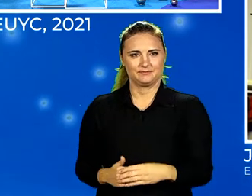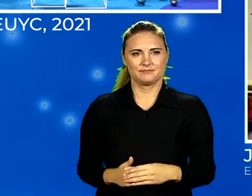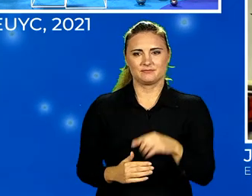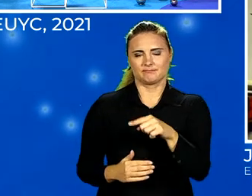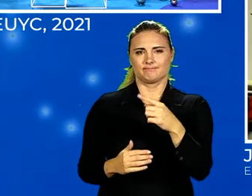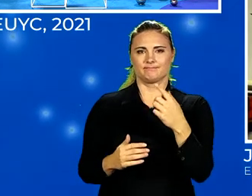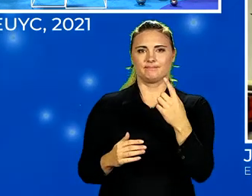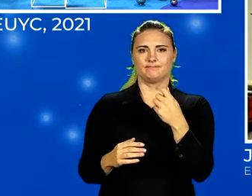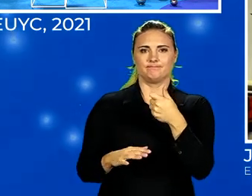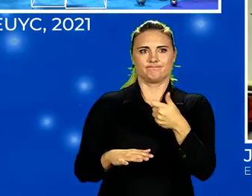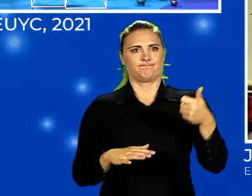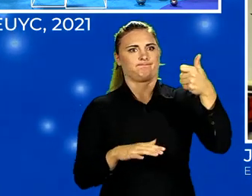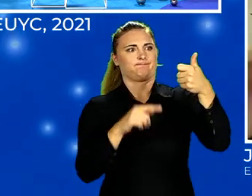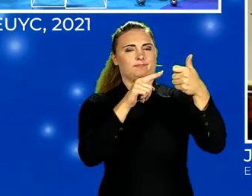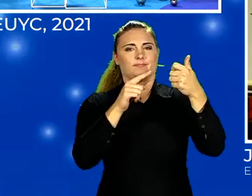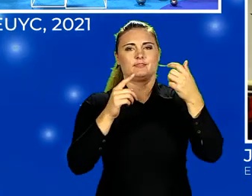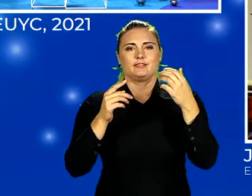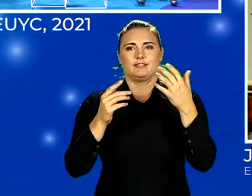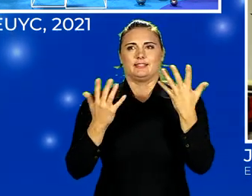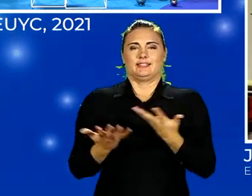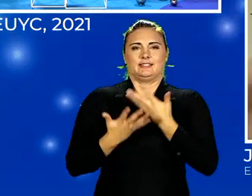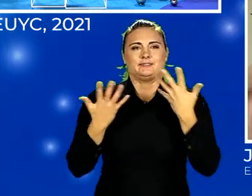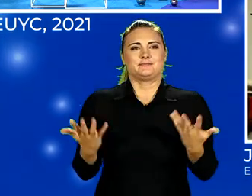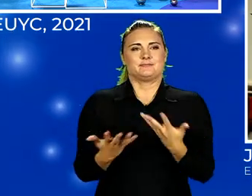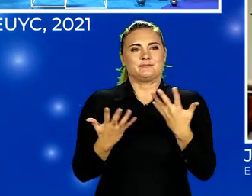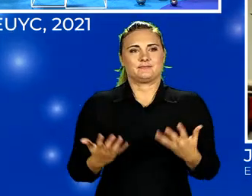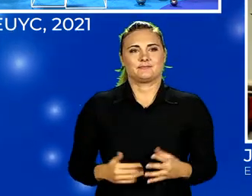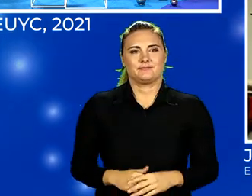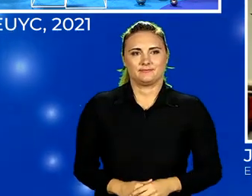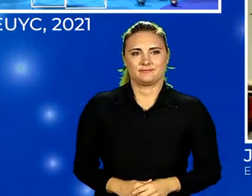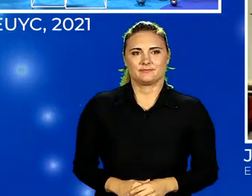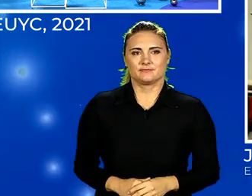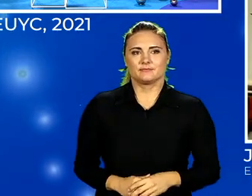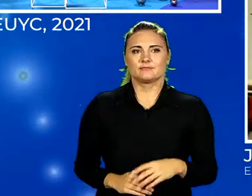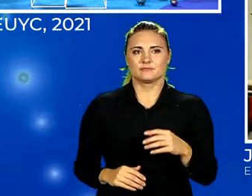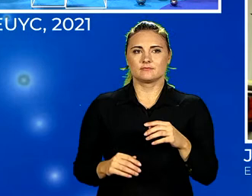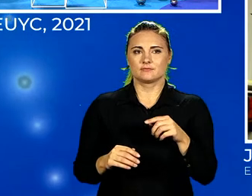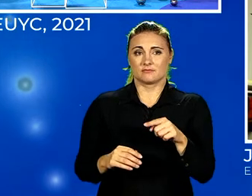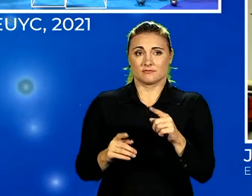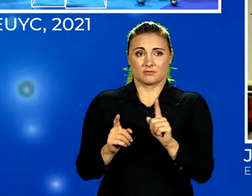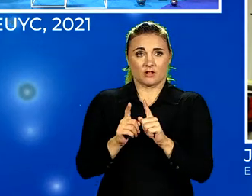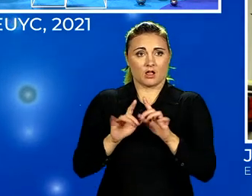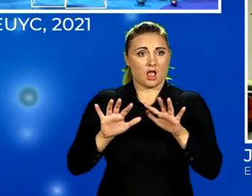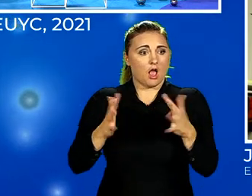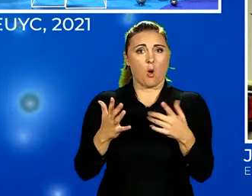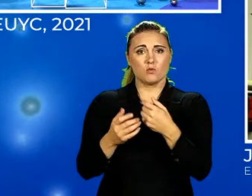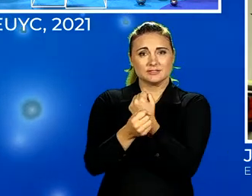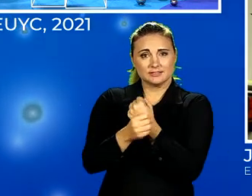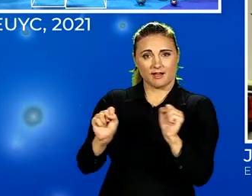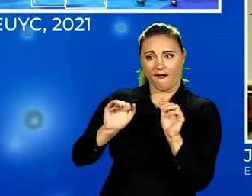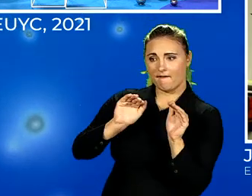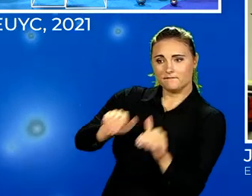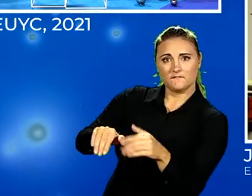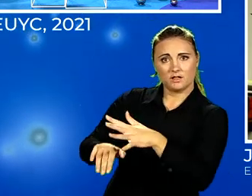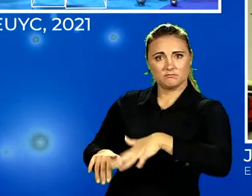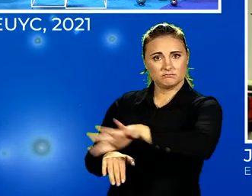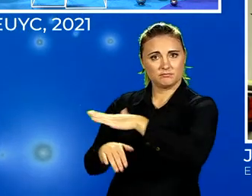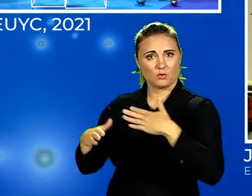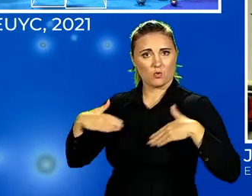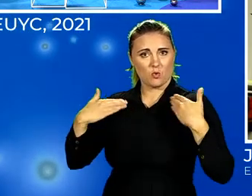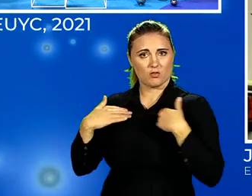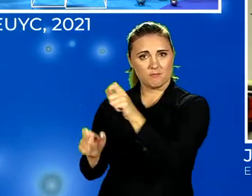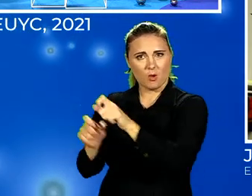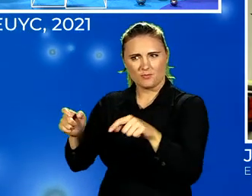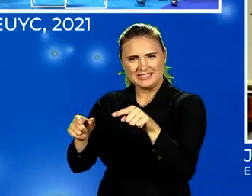processes, one of them being the development of a recommendation on protecting youth civic space, We really felt